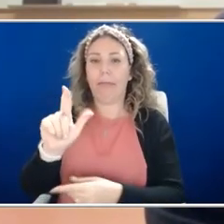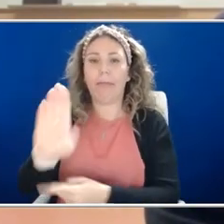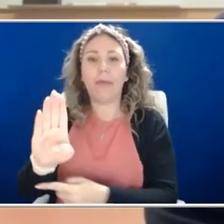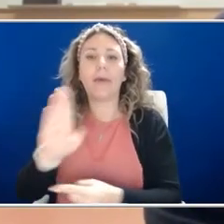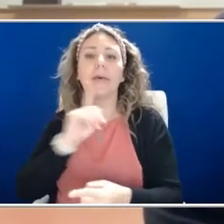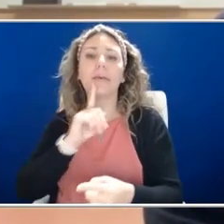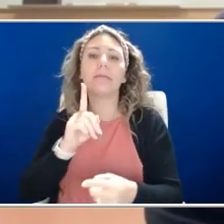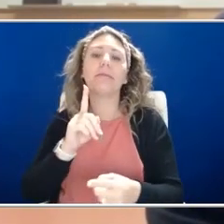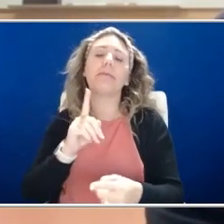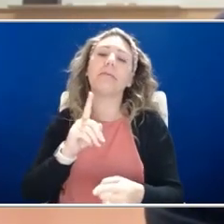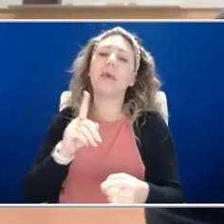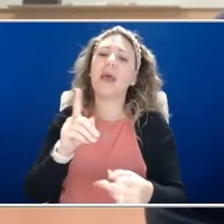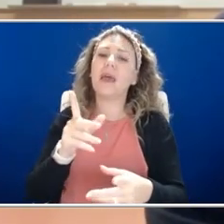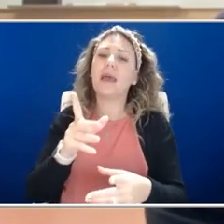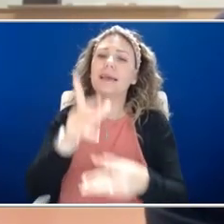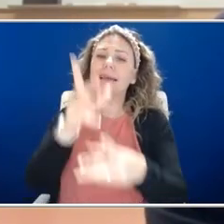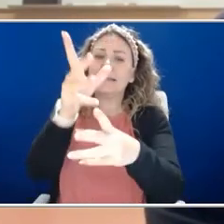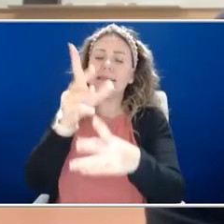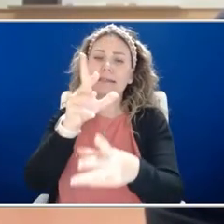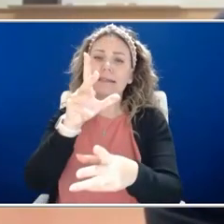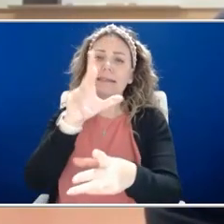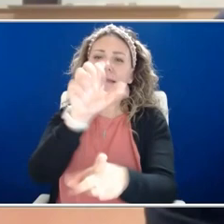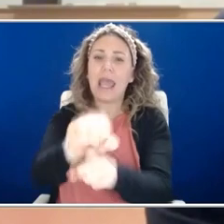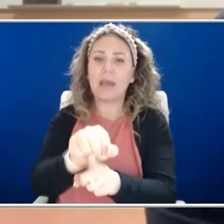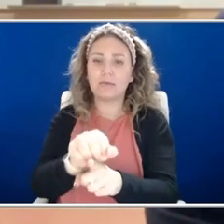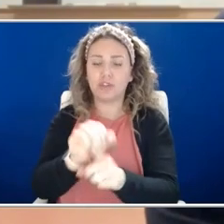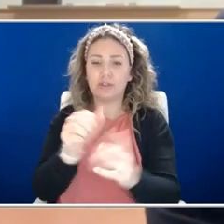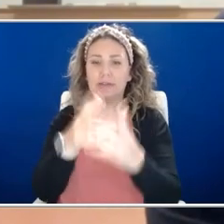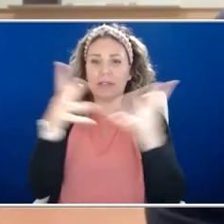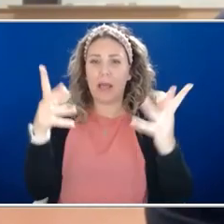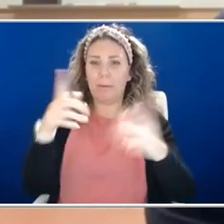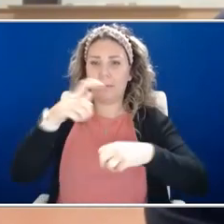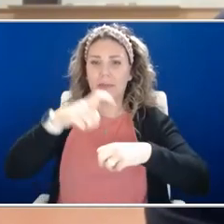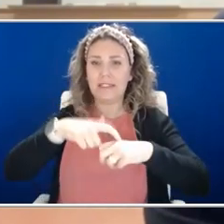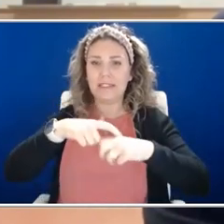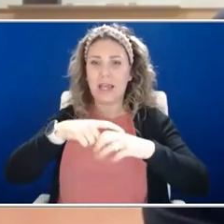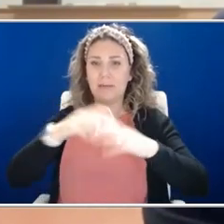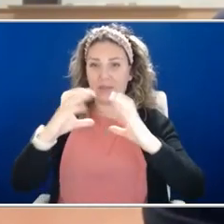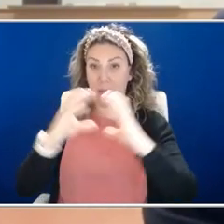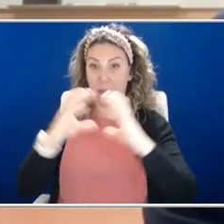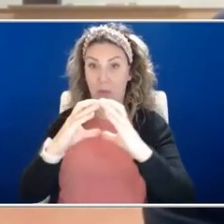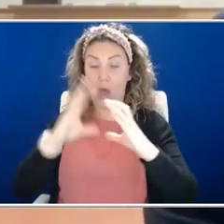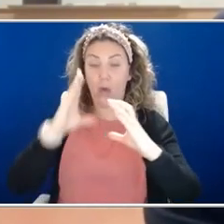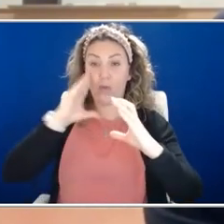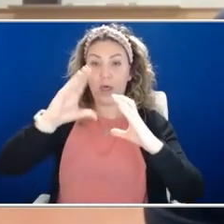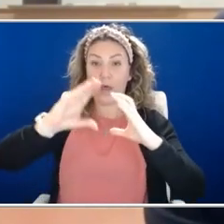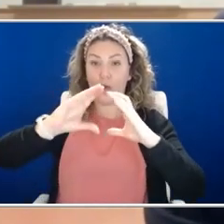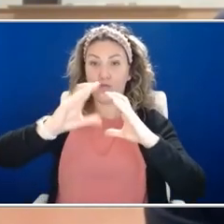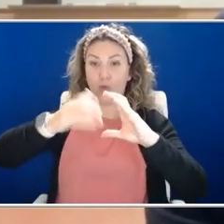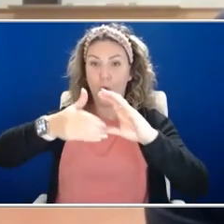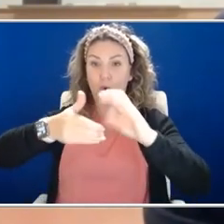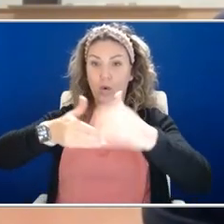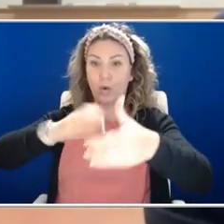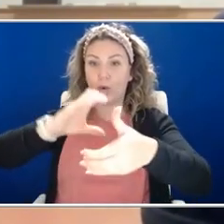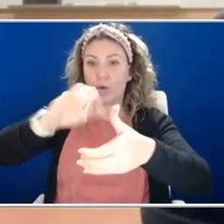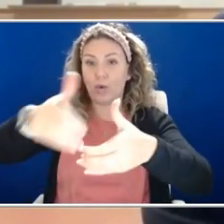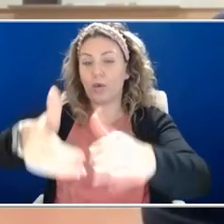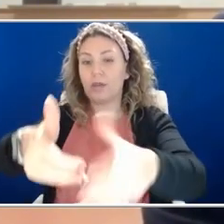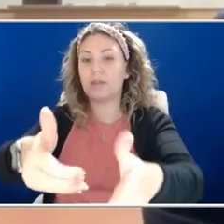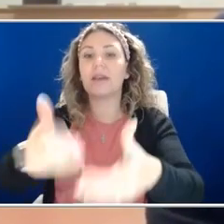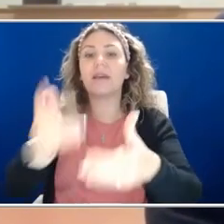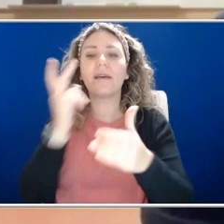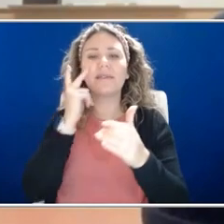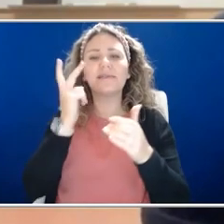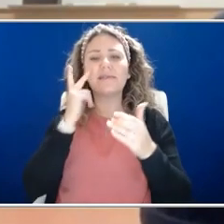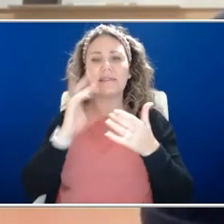how many times the ball rotates in a single pitch, and then they look at the angle of those rotations to be able to help